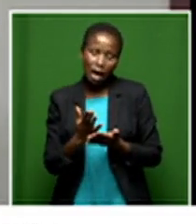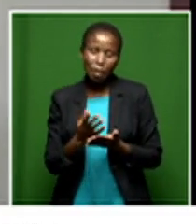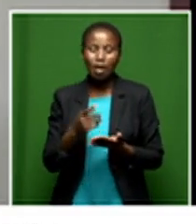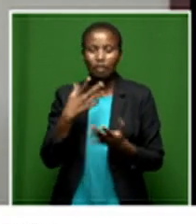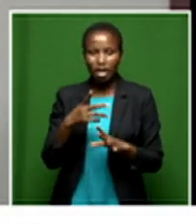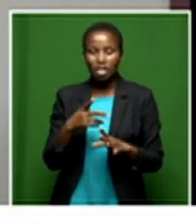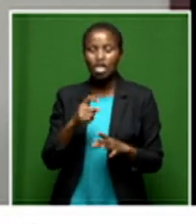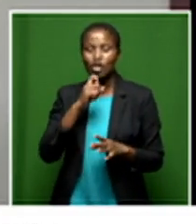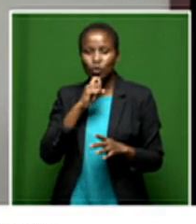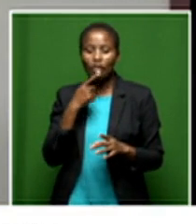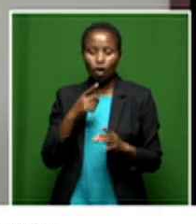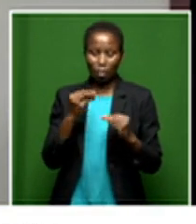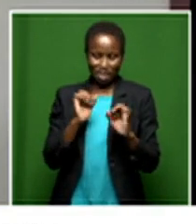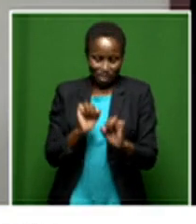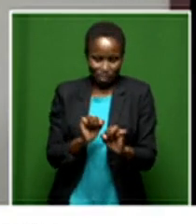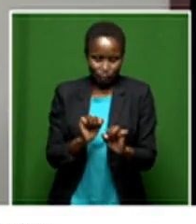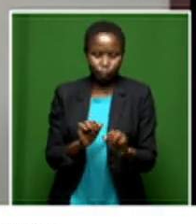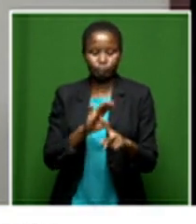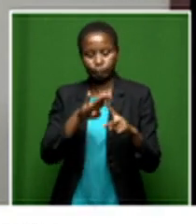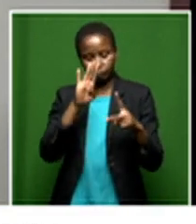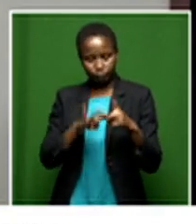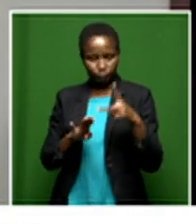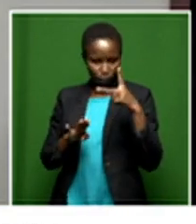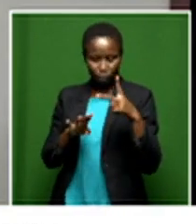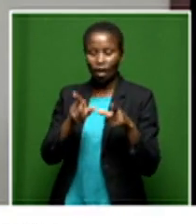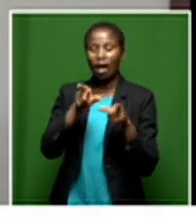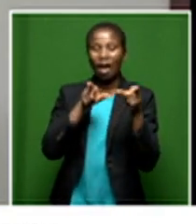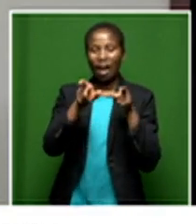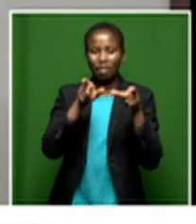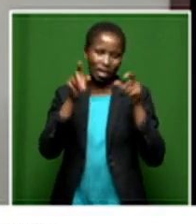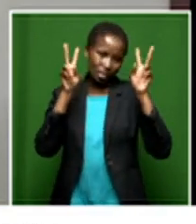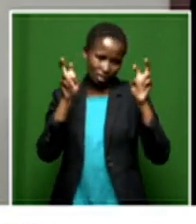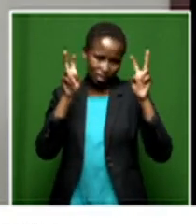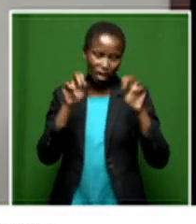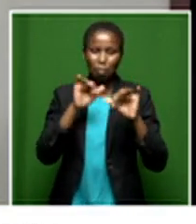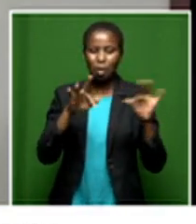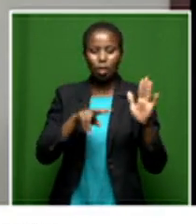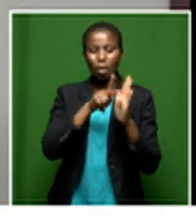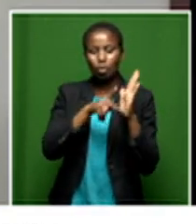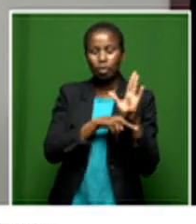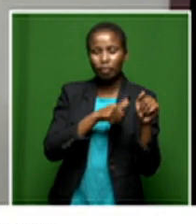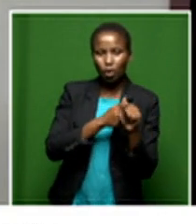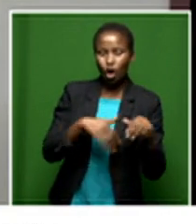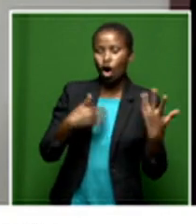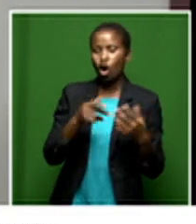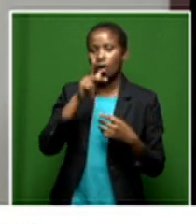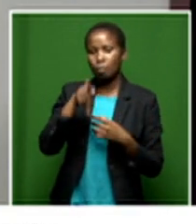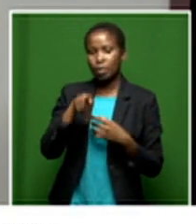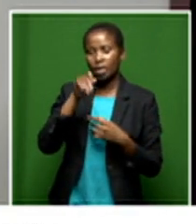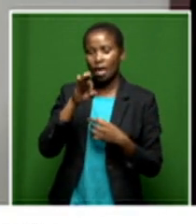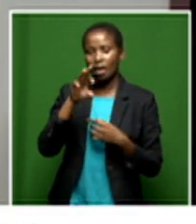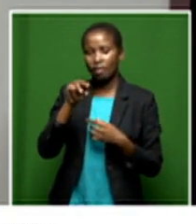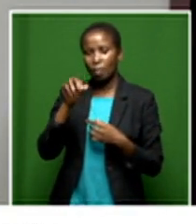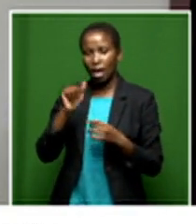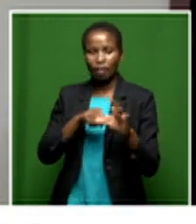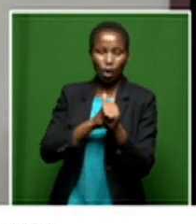one. The main thing is a governance issue, that people didn't follow the policies, they didn't follow the PFMA, etc., etc.